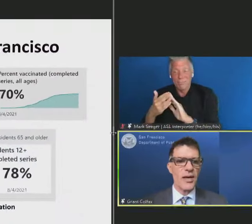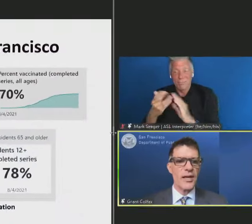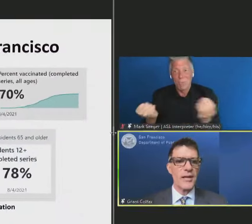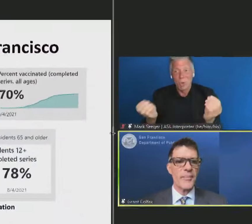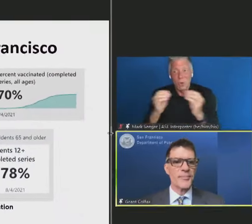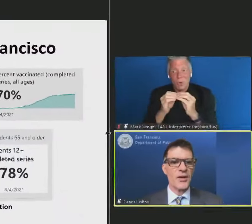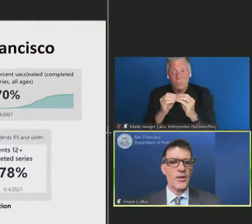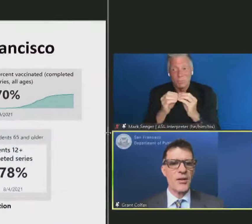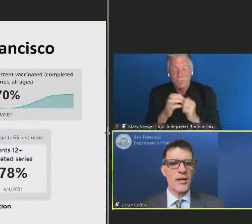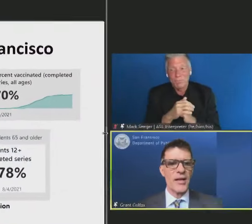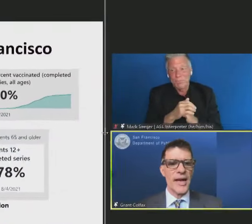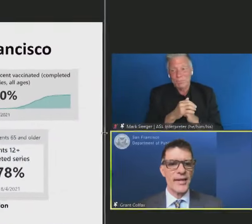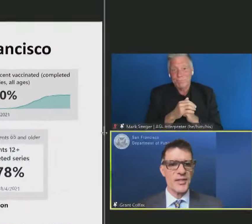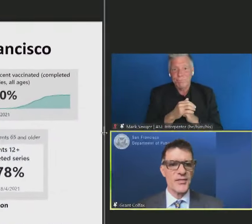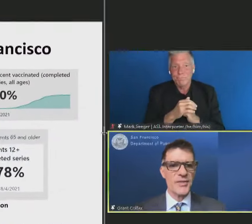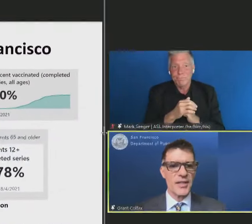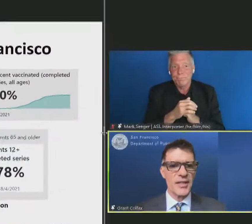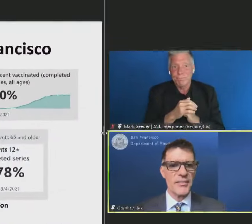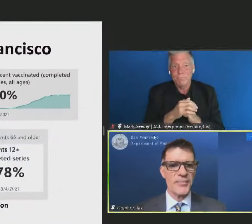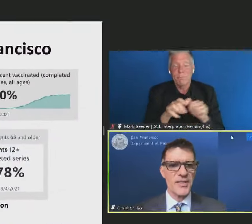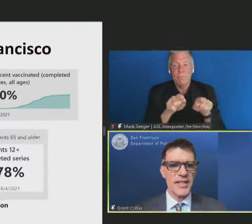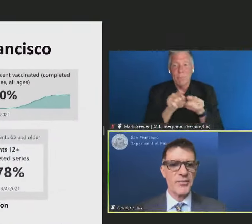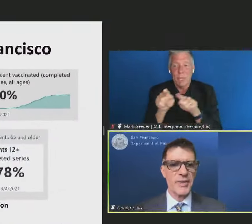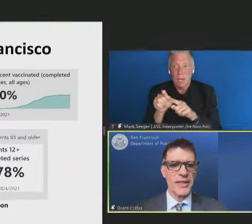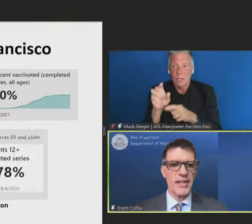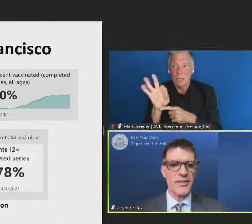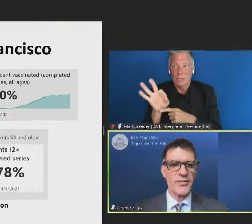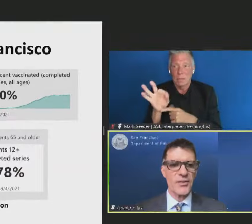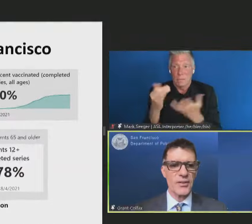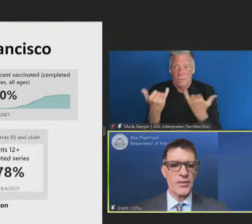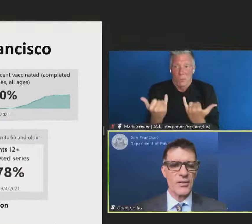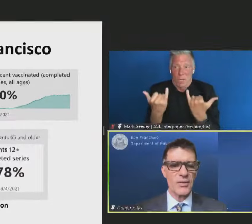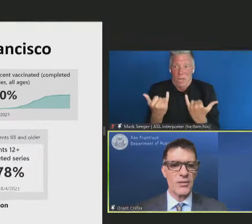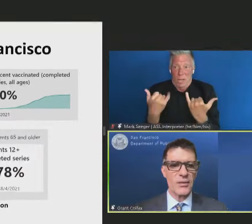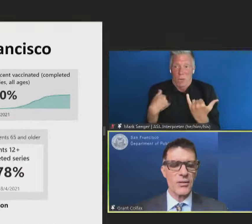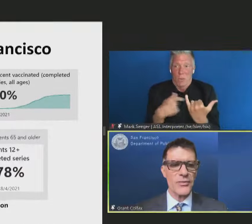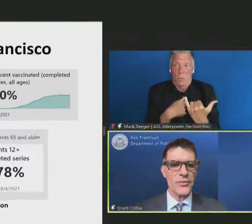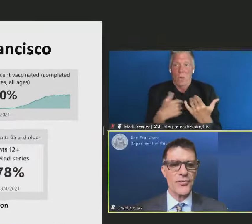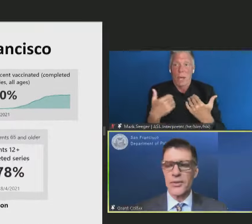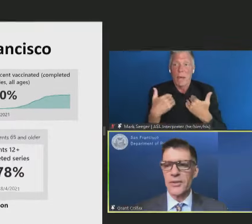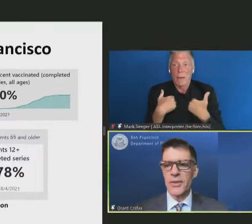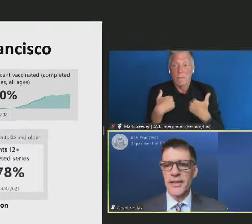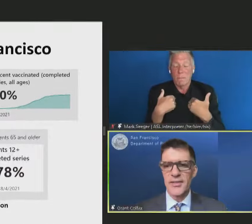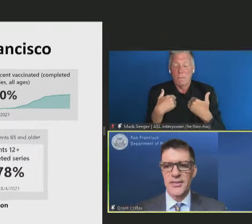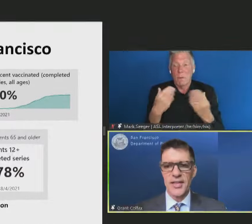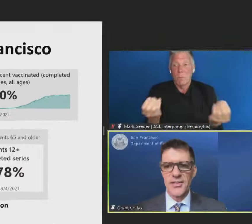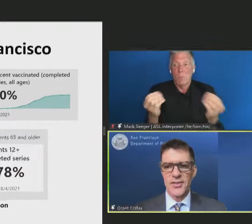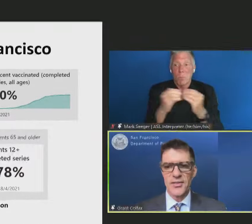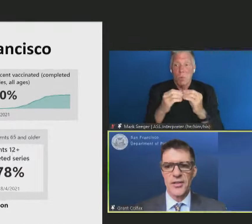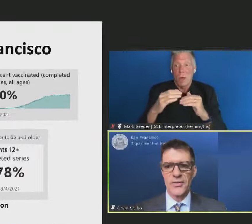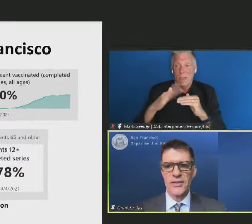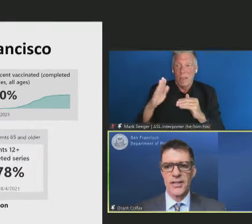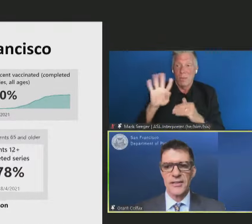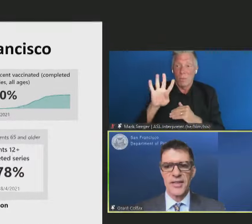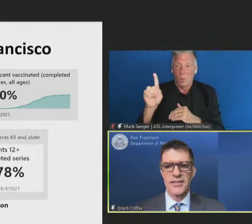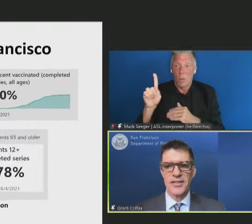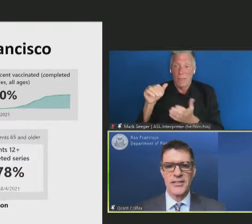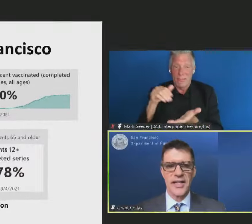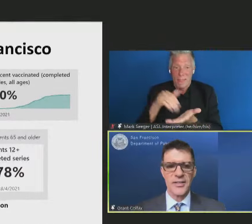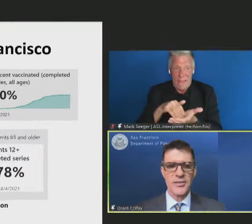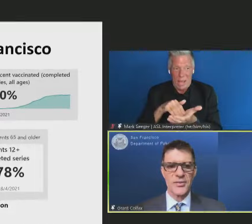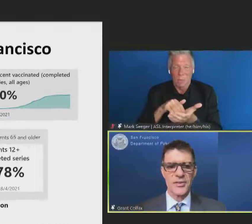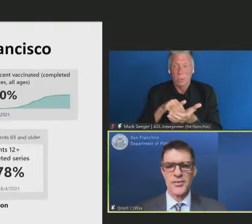So as of today, we have over 41,000 cases of